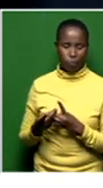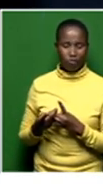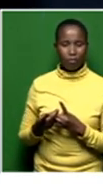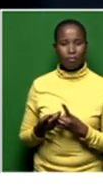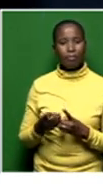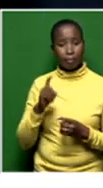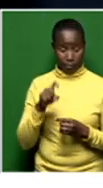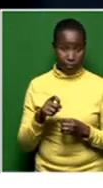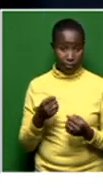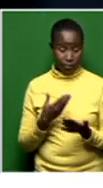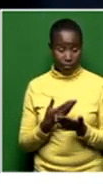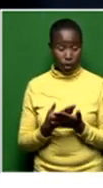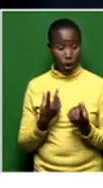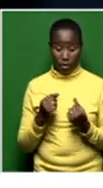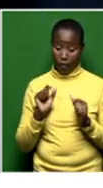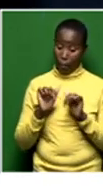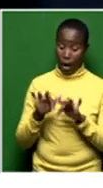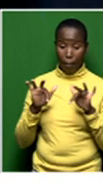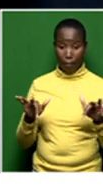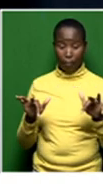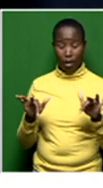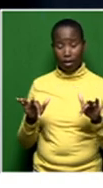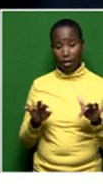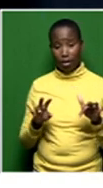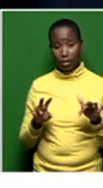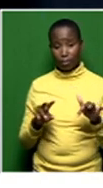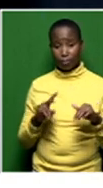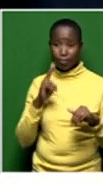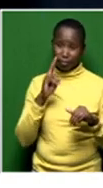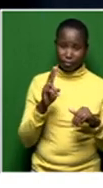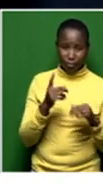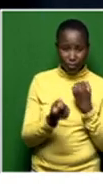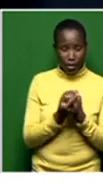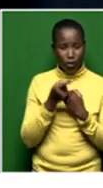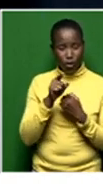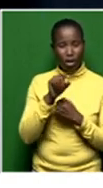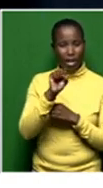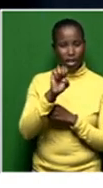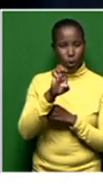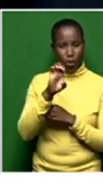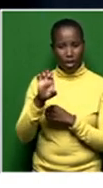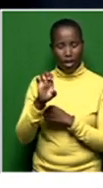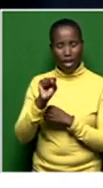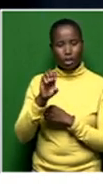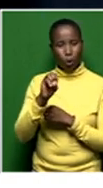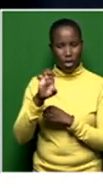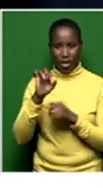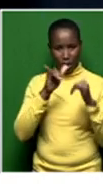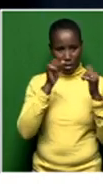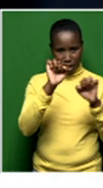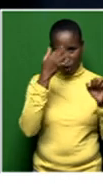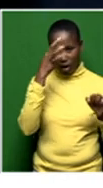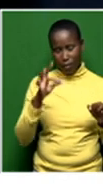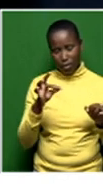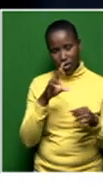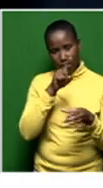its constituency, which is the public, on the state of SOEs. We are constantly told about how this is a